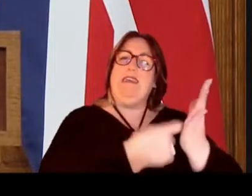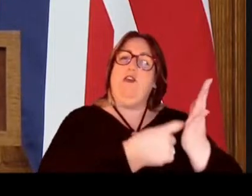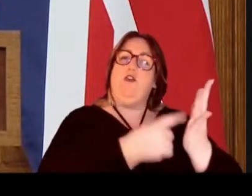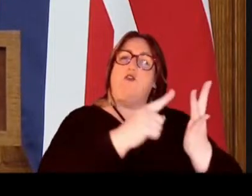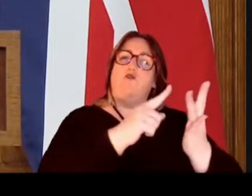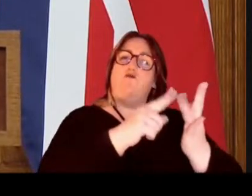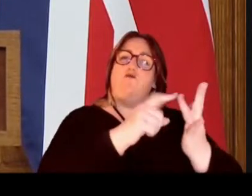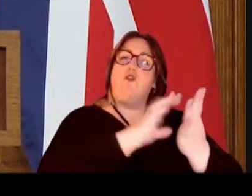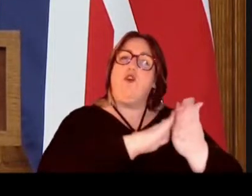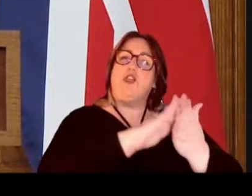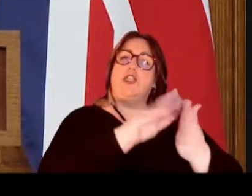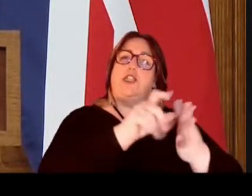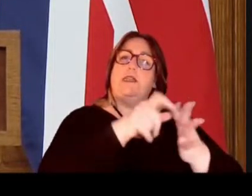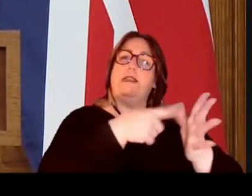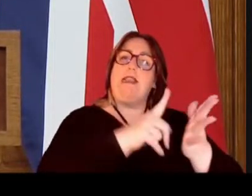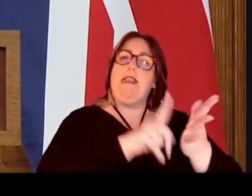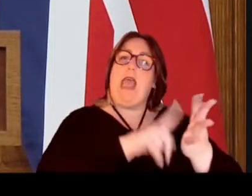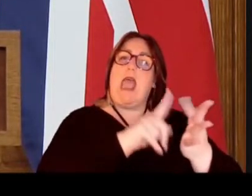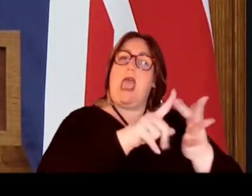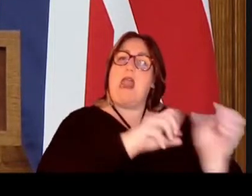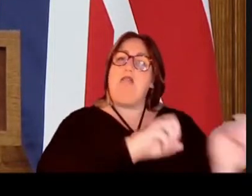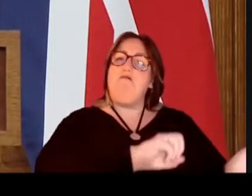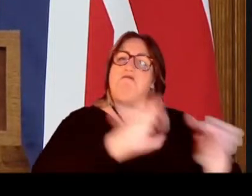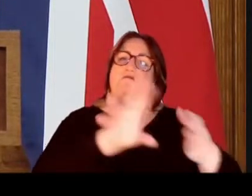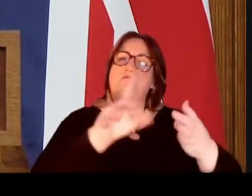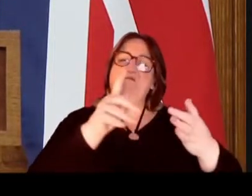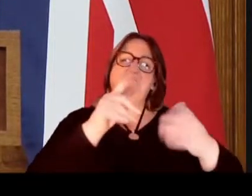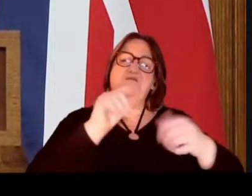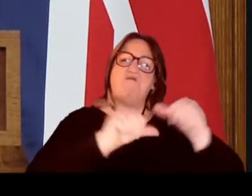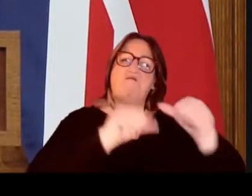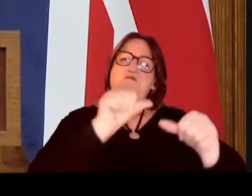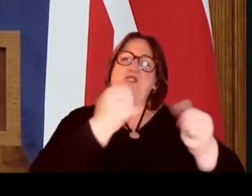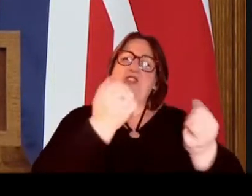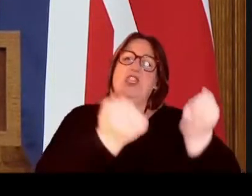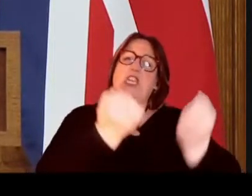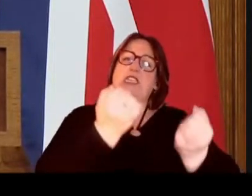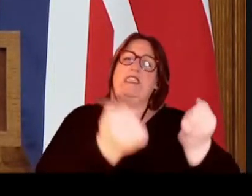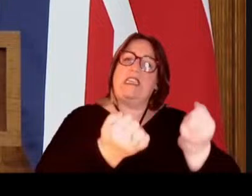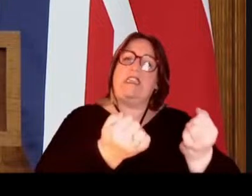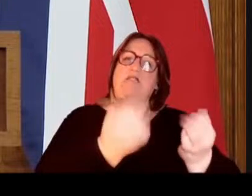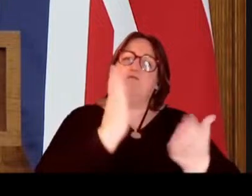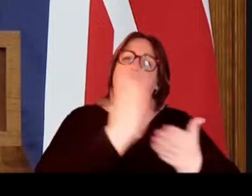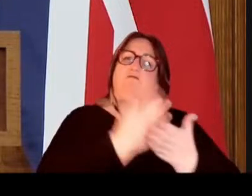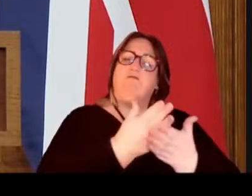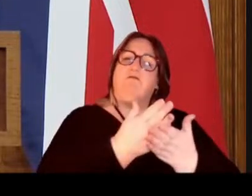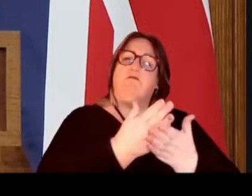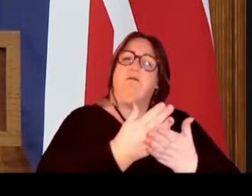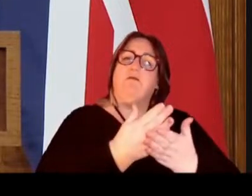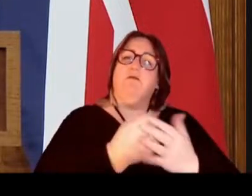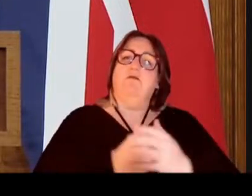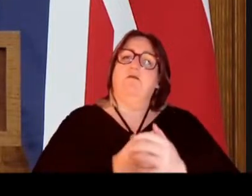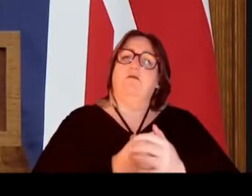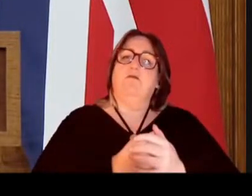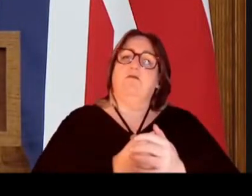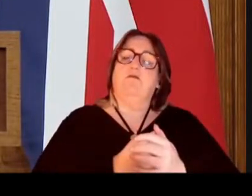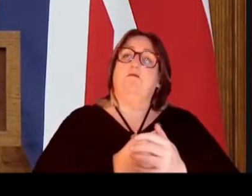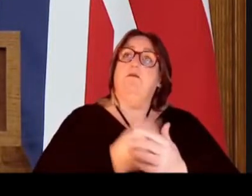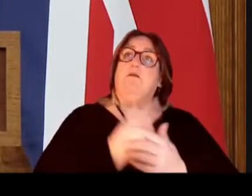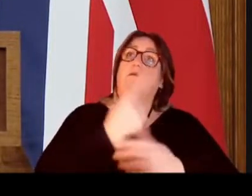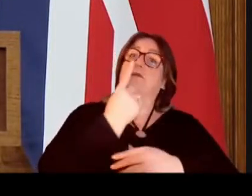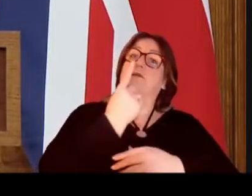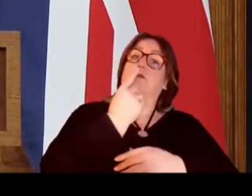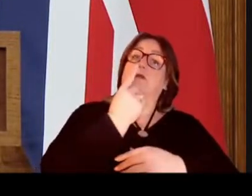different. If any shortcomings are now holding back the ability of this country to keep